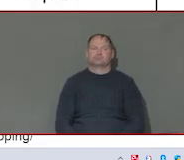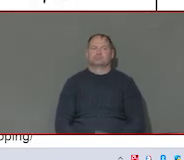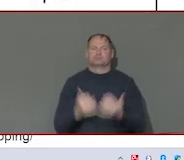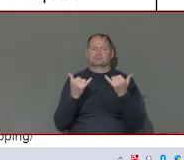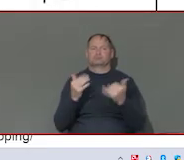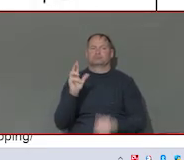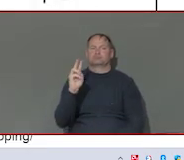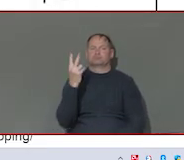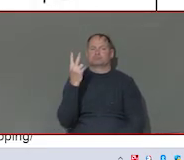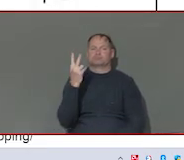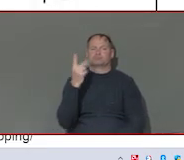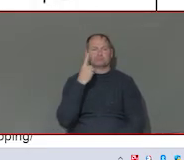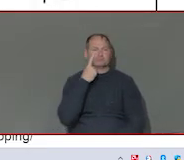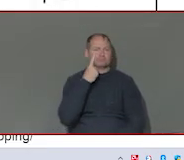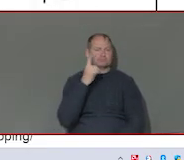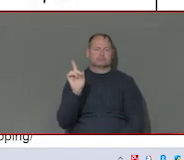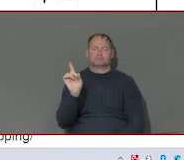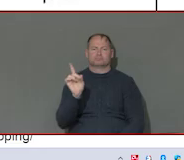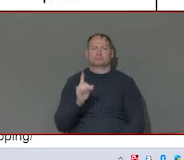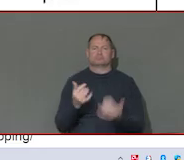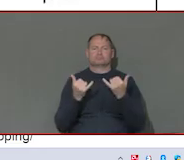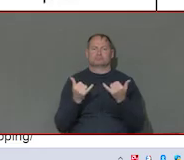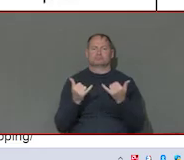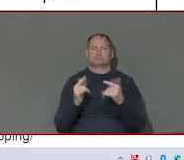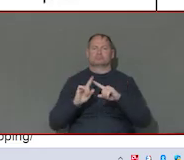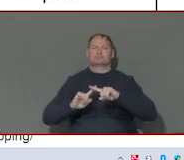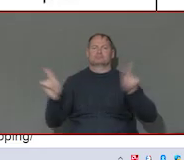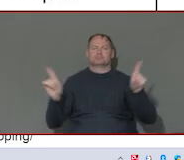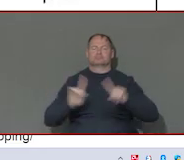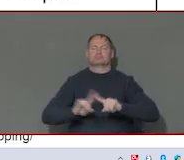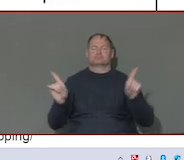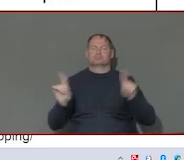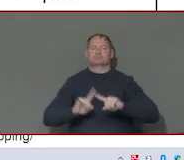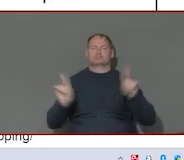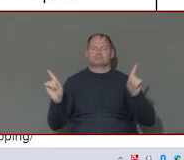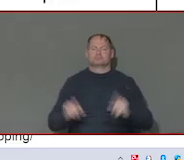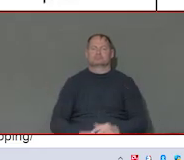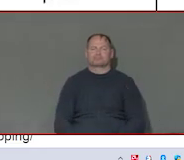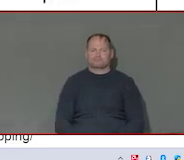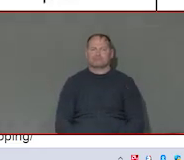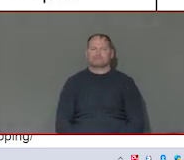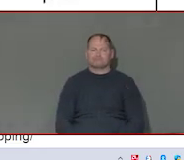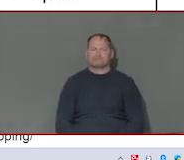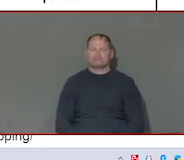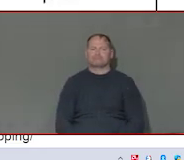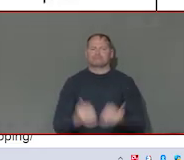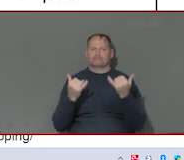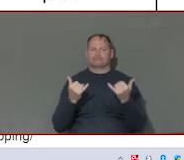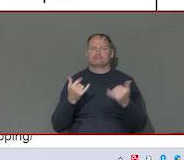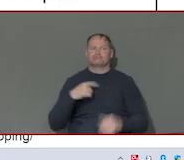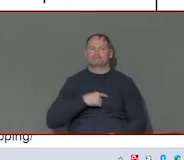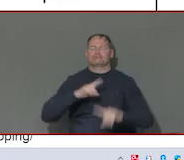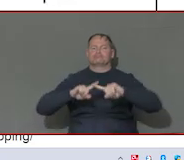are going to look at is now the what? The differences. Now, what do we differentiate